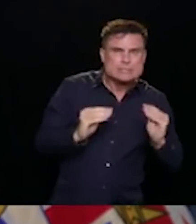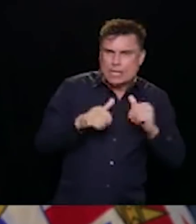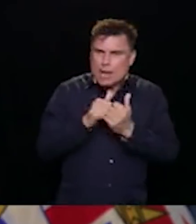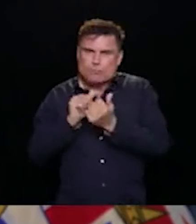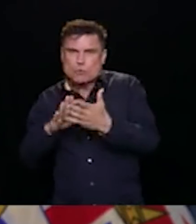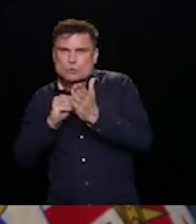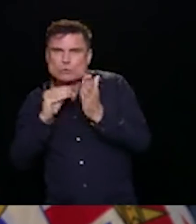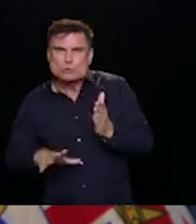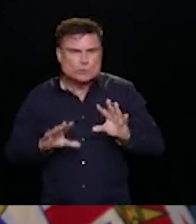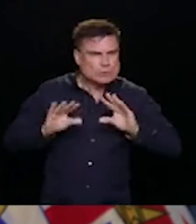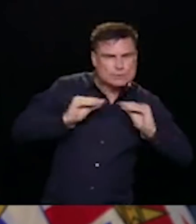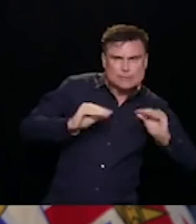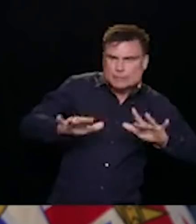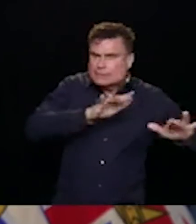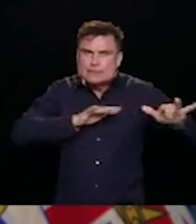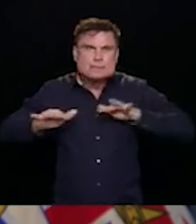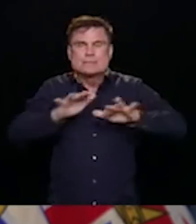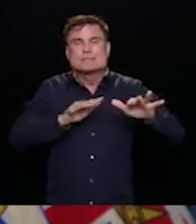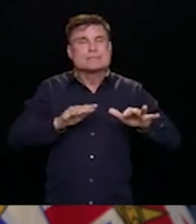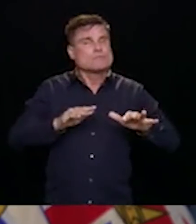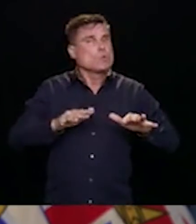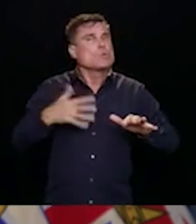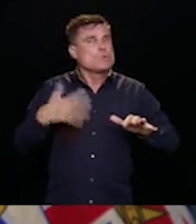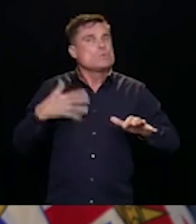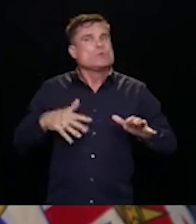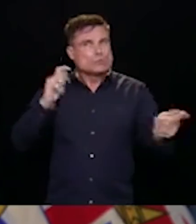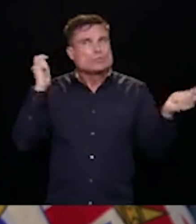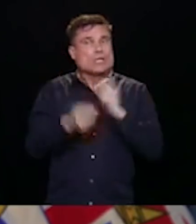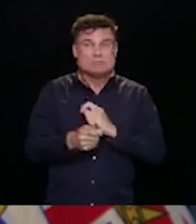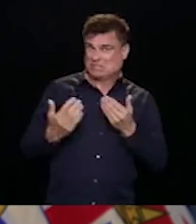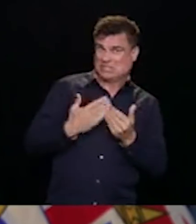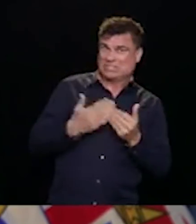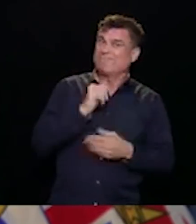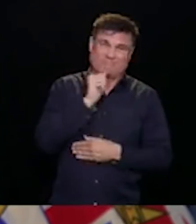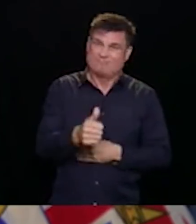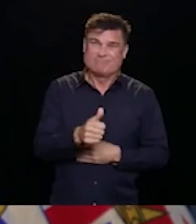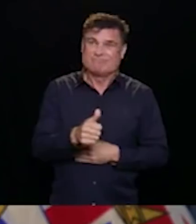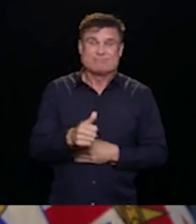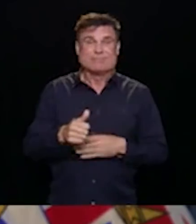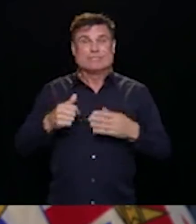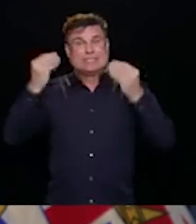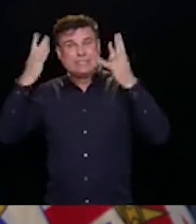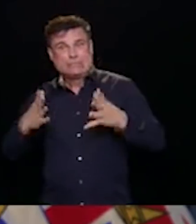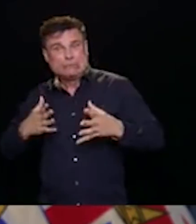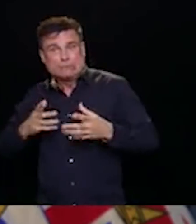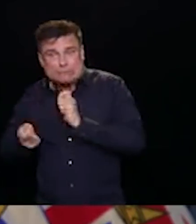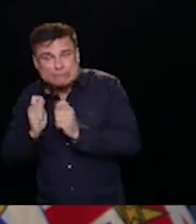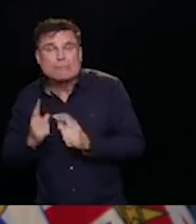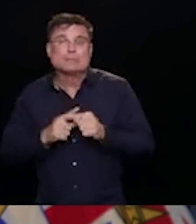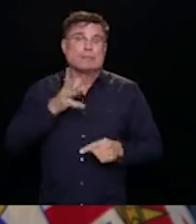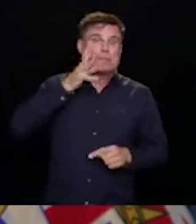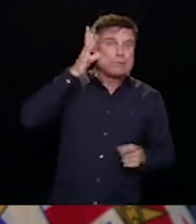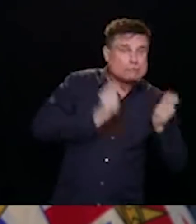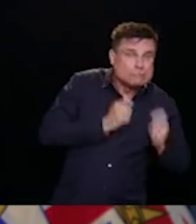It hasn't always been easy for everybody, particularly for students, for parents, for teachers, for administrators. And I